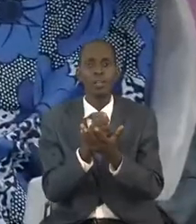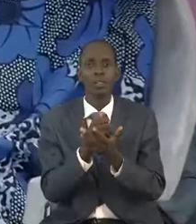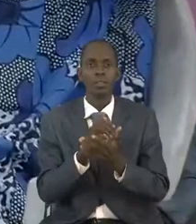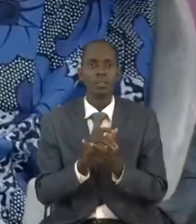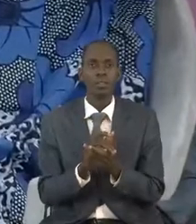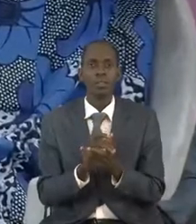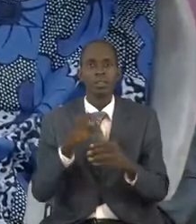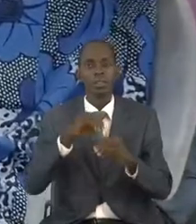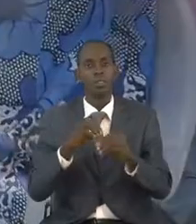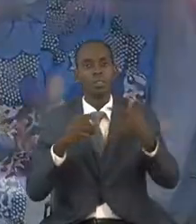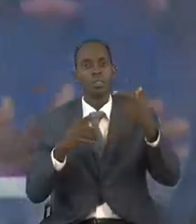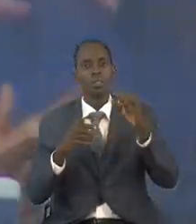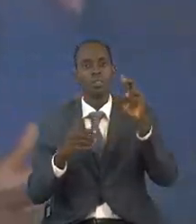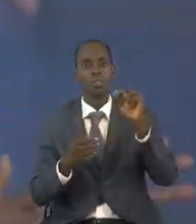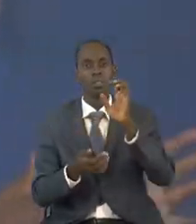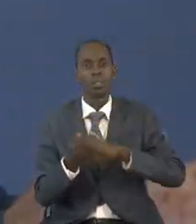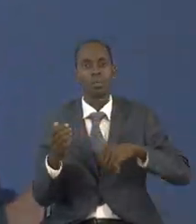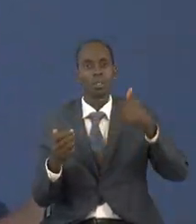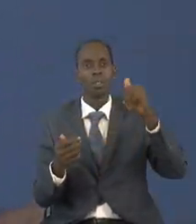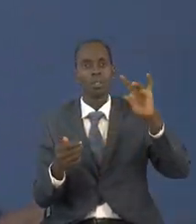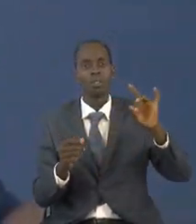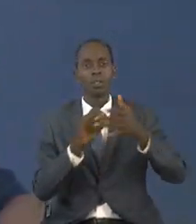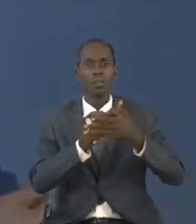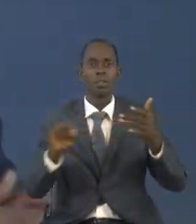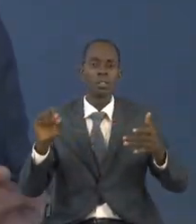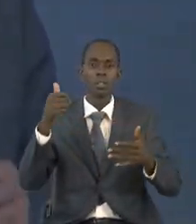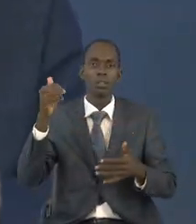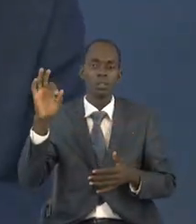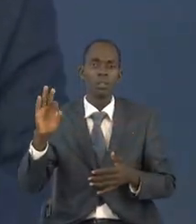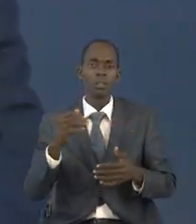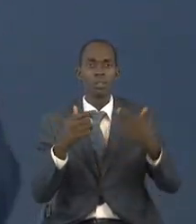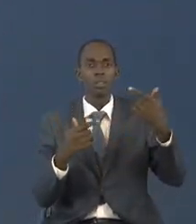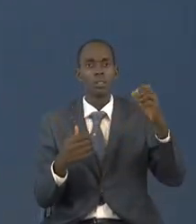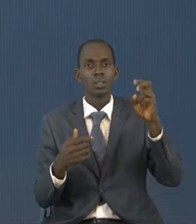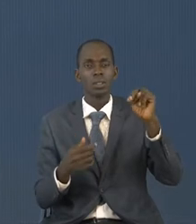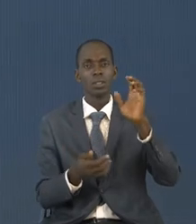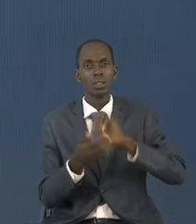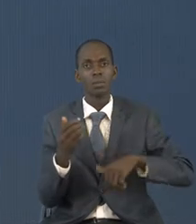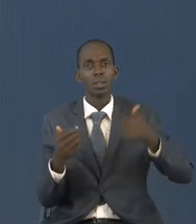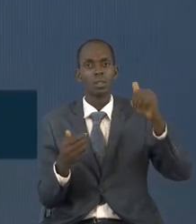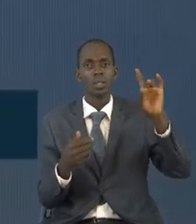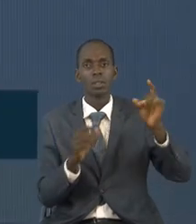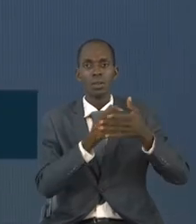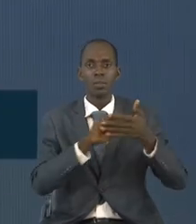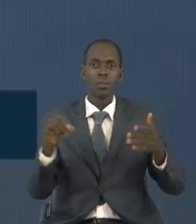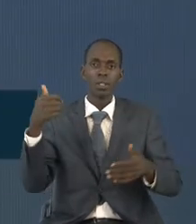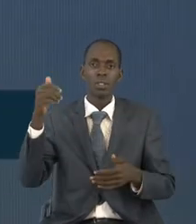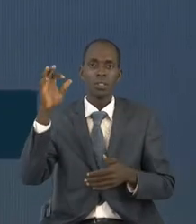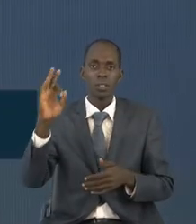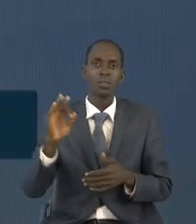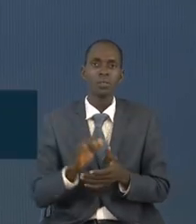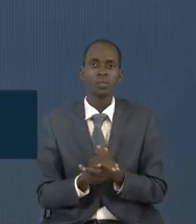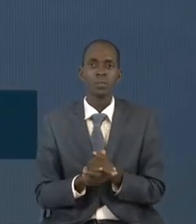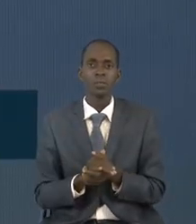Genesis chapter 18, I'm reading from verse 19. Genesis chapter 18, we're looking at